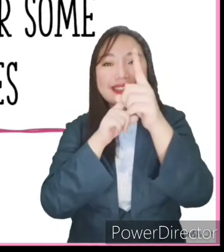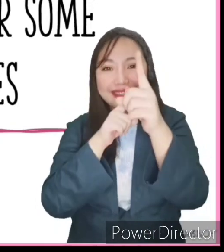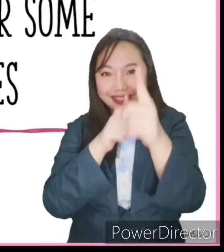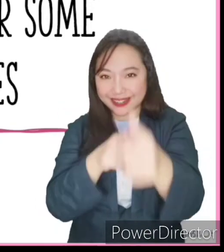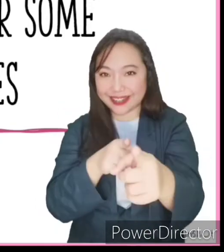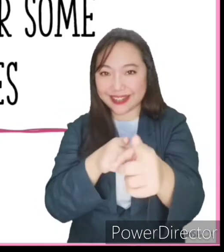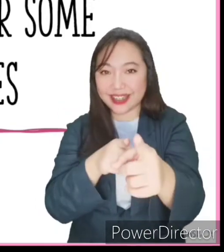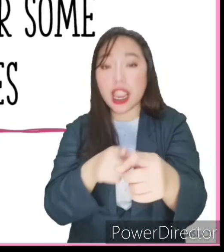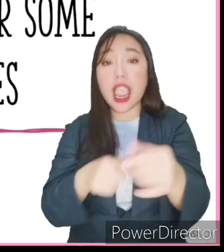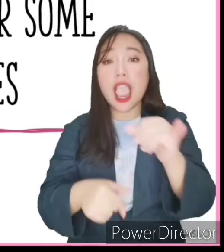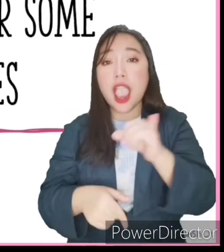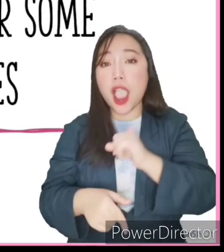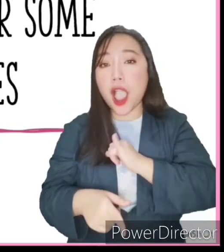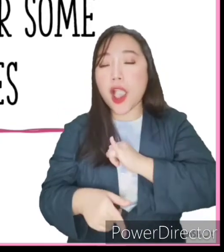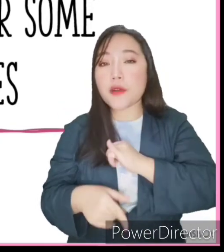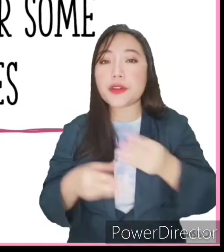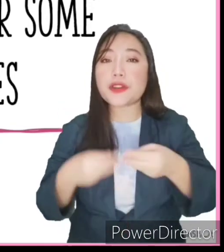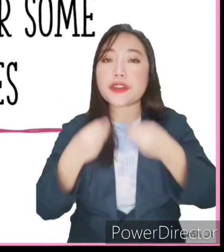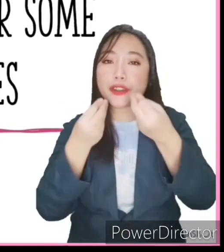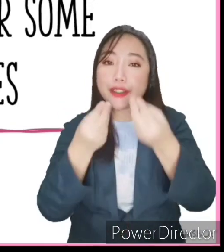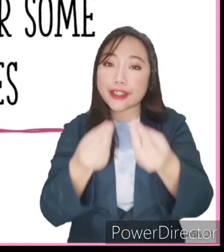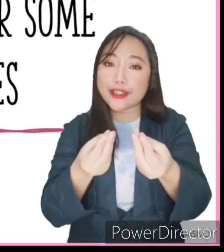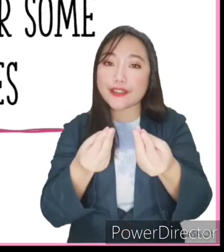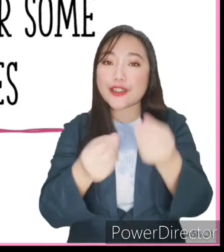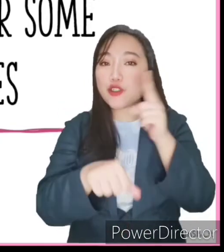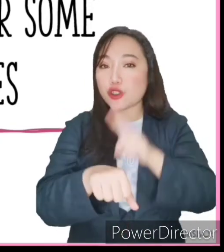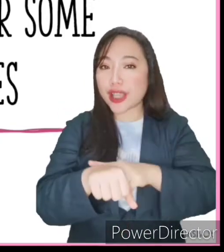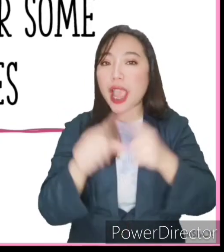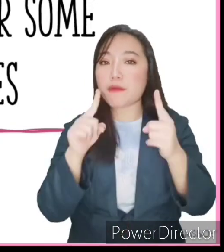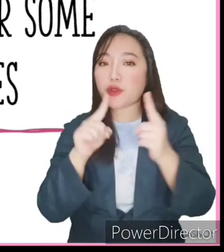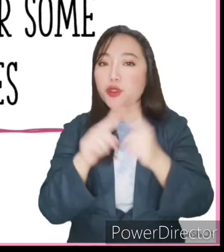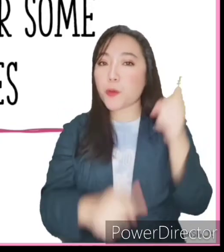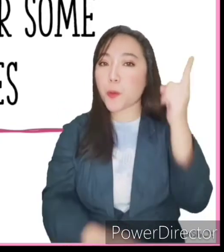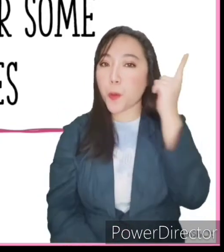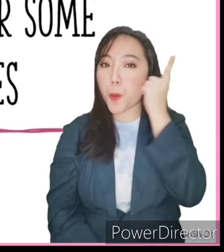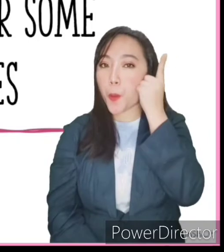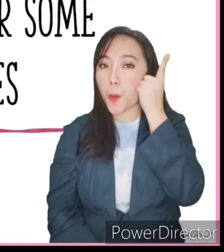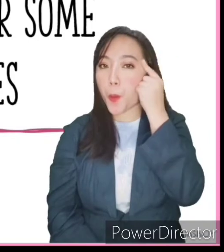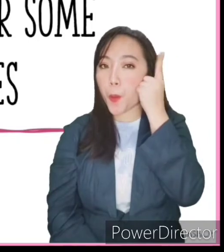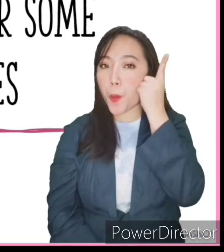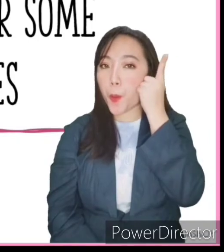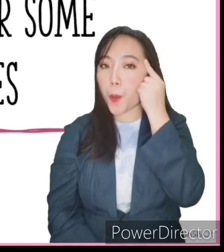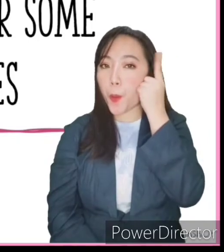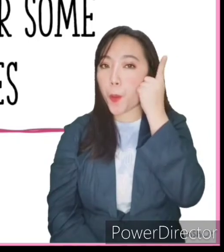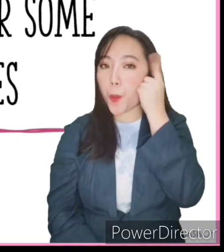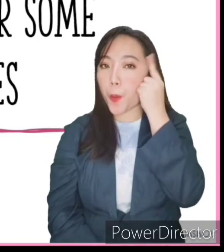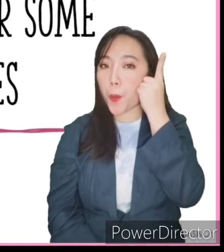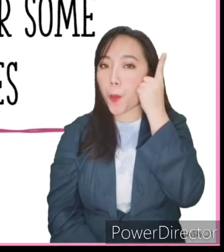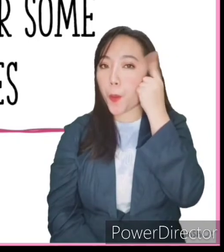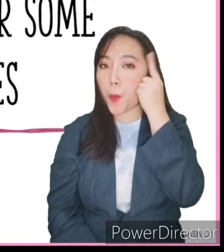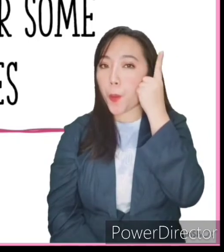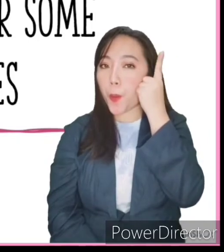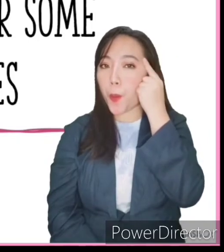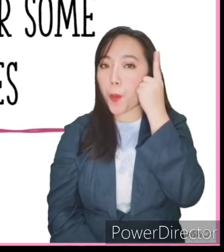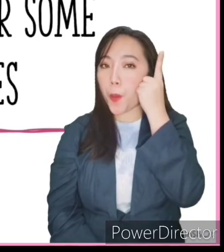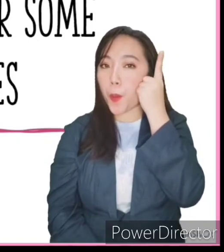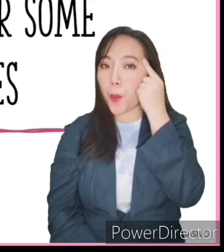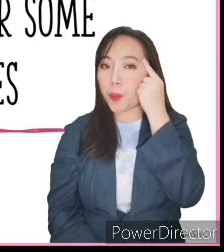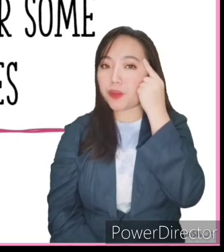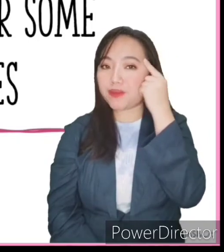Okay, ready, answer. I will give you time to think.